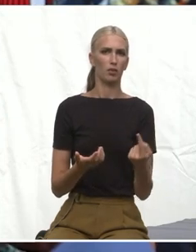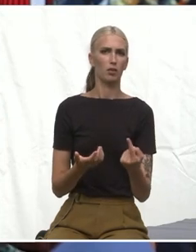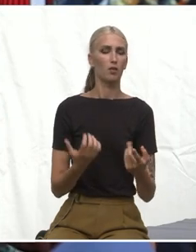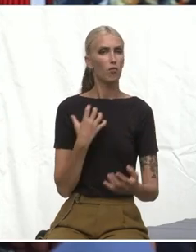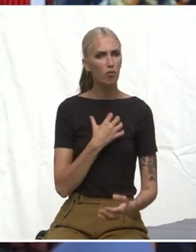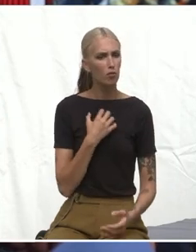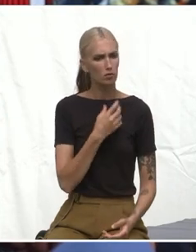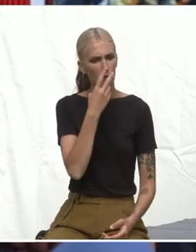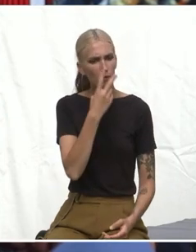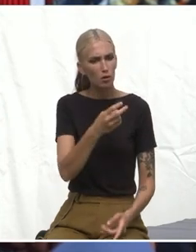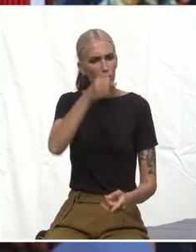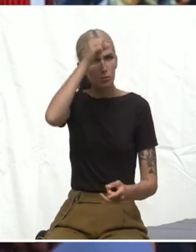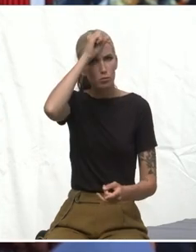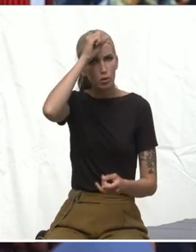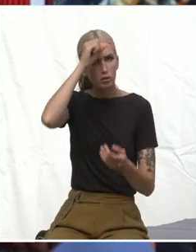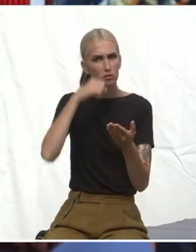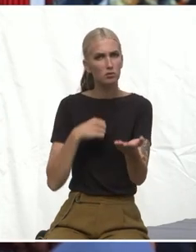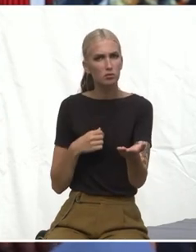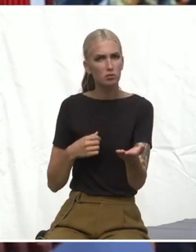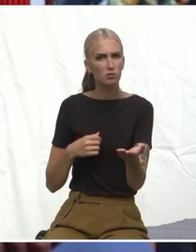as someone we have to